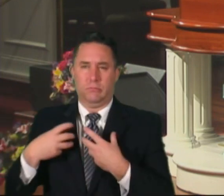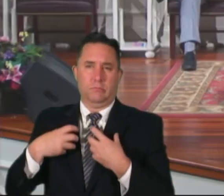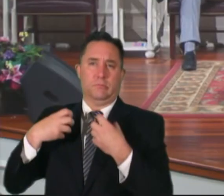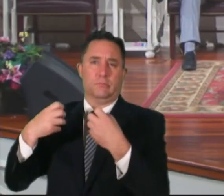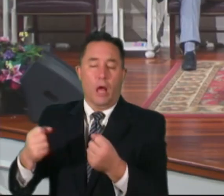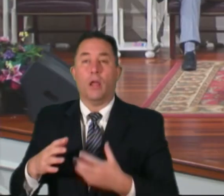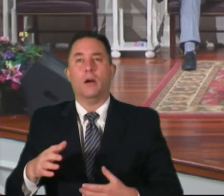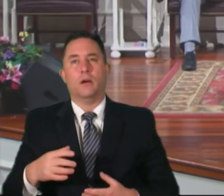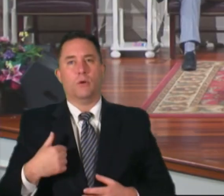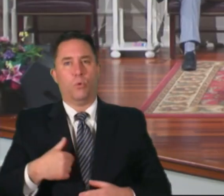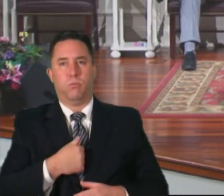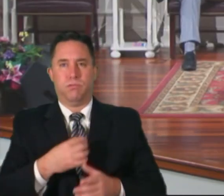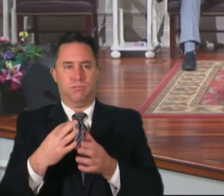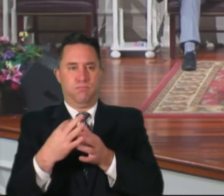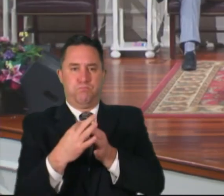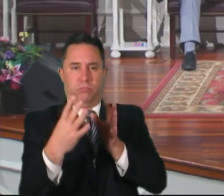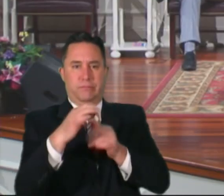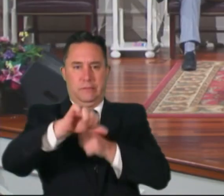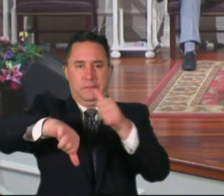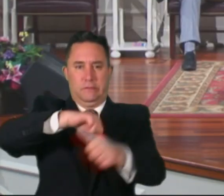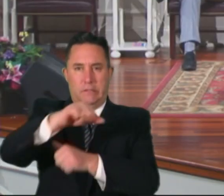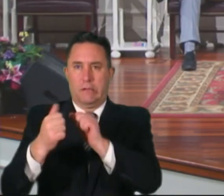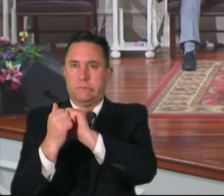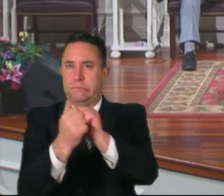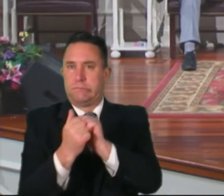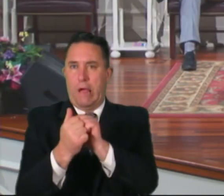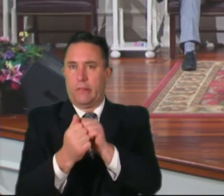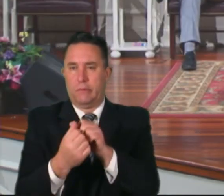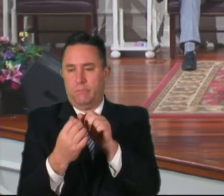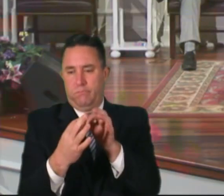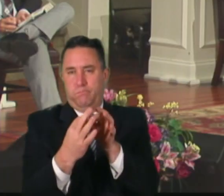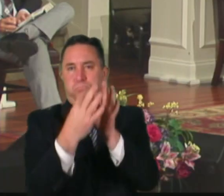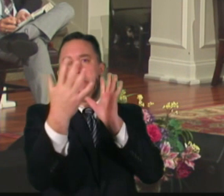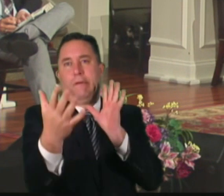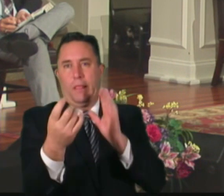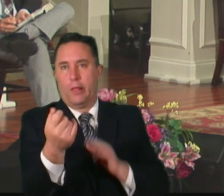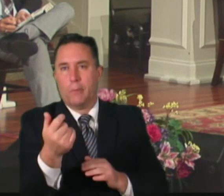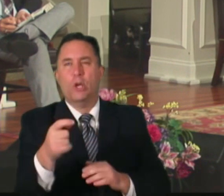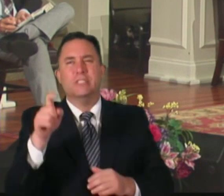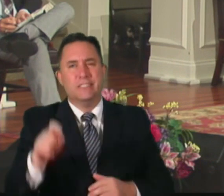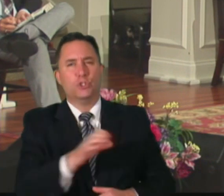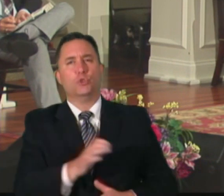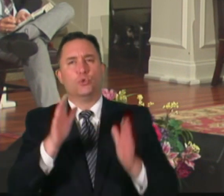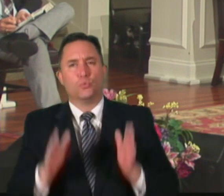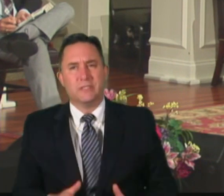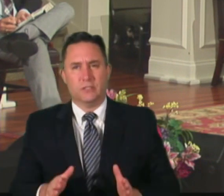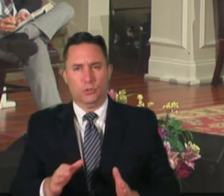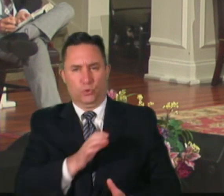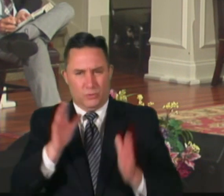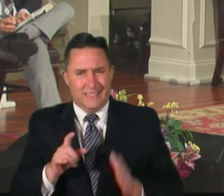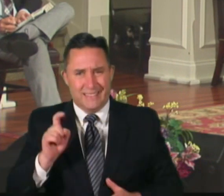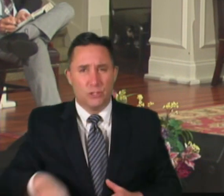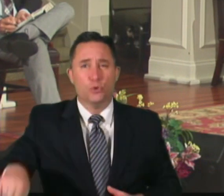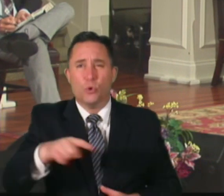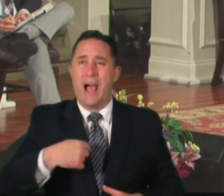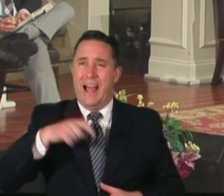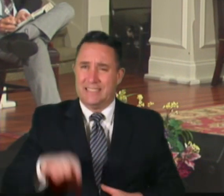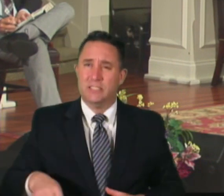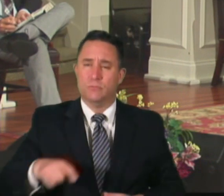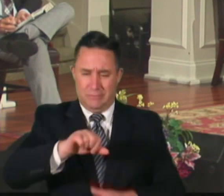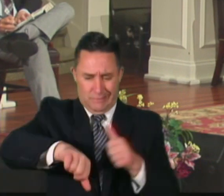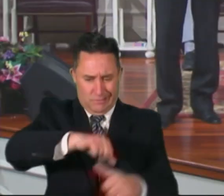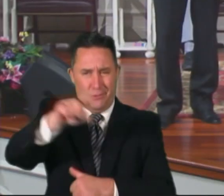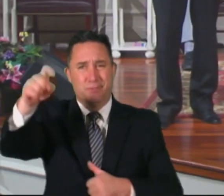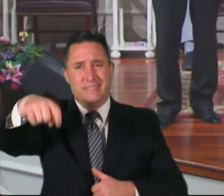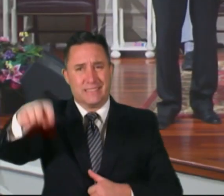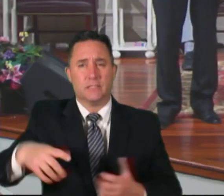Hey, listen, we're separated from each other, together a little bit. But let me tell you, you need Christians. They need you. I need you. You need each